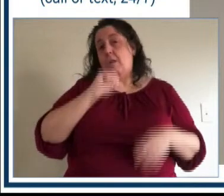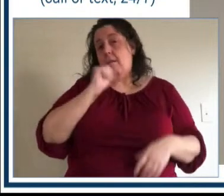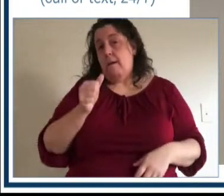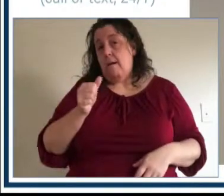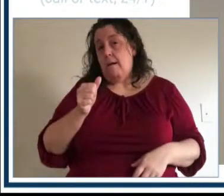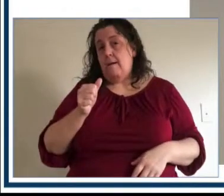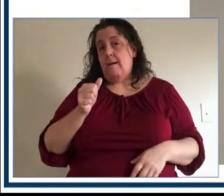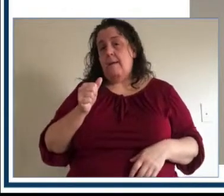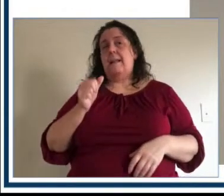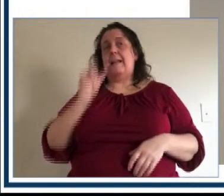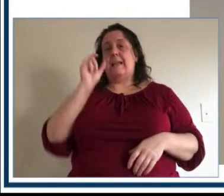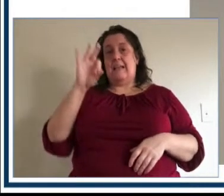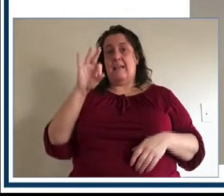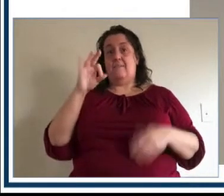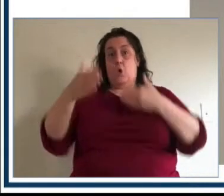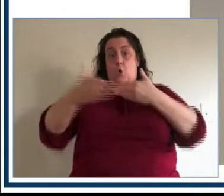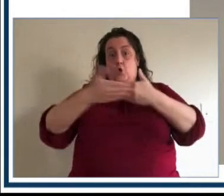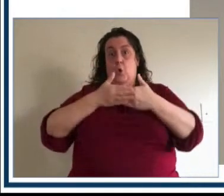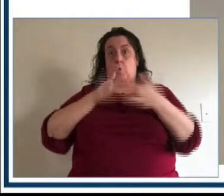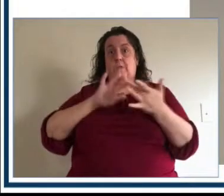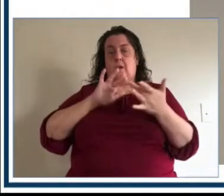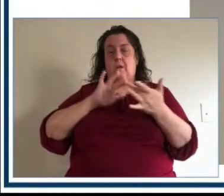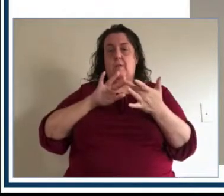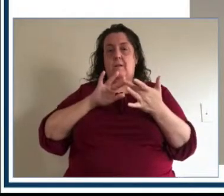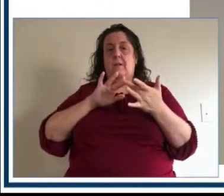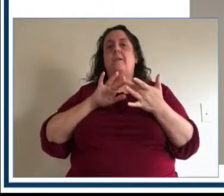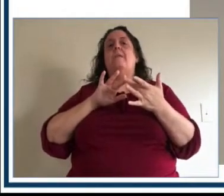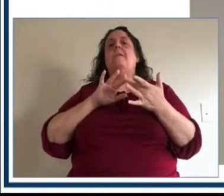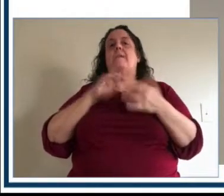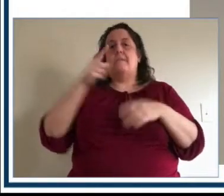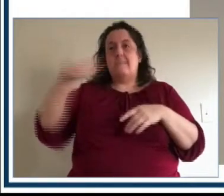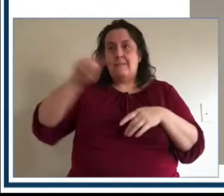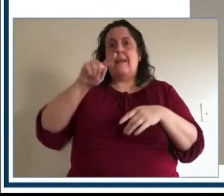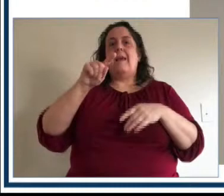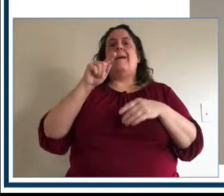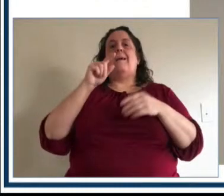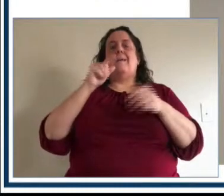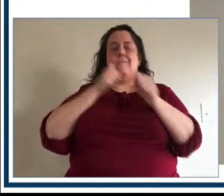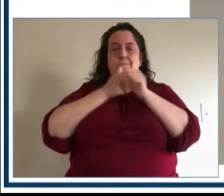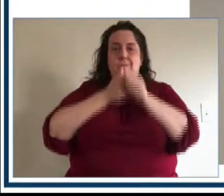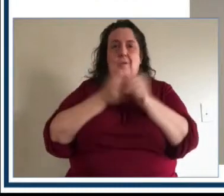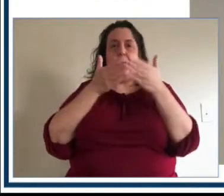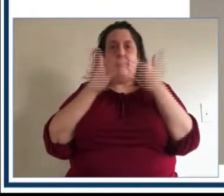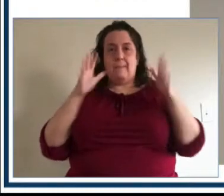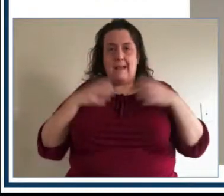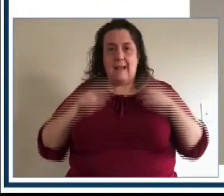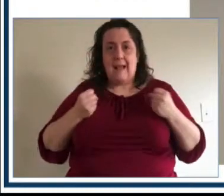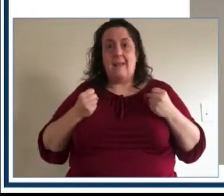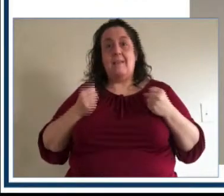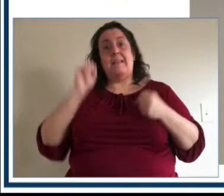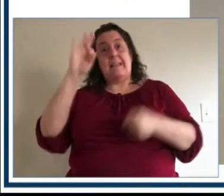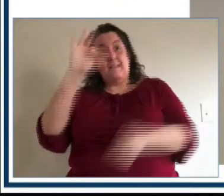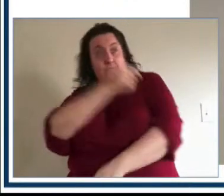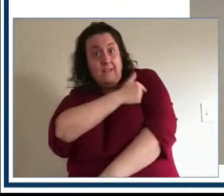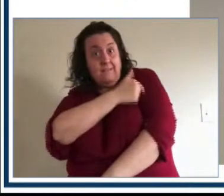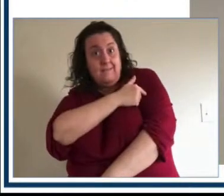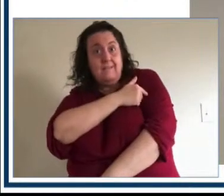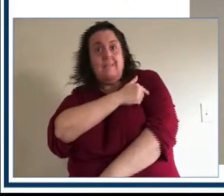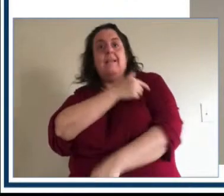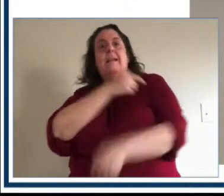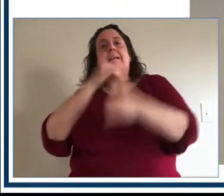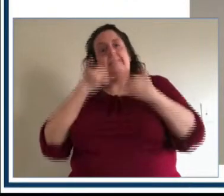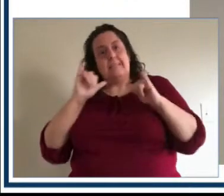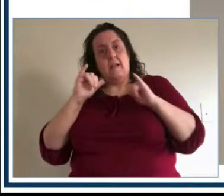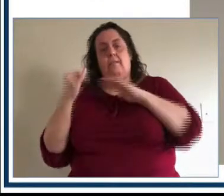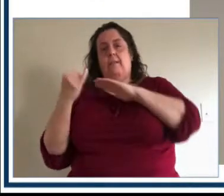as a close contact, then they need to follow public health rules. And if they're fully vaccinated, they need to isolate. And then at